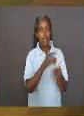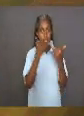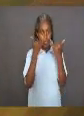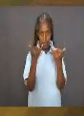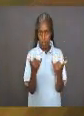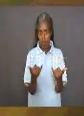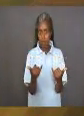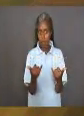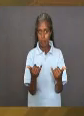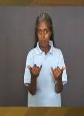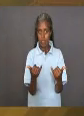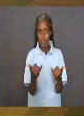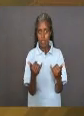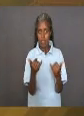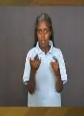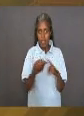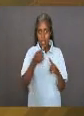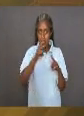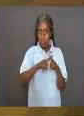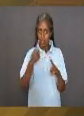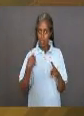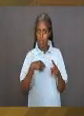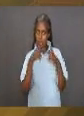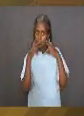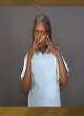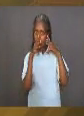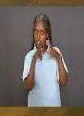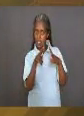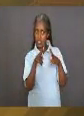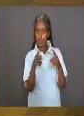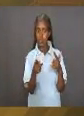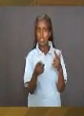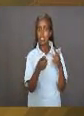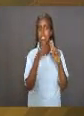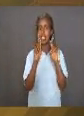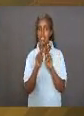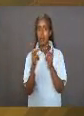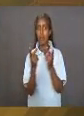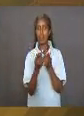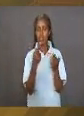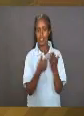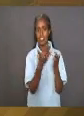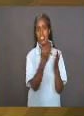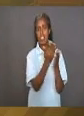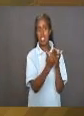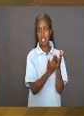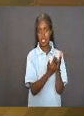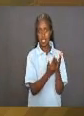Now, let us turn our attention to the second part of this lesson,